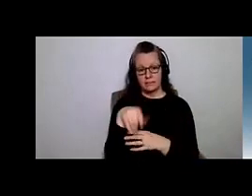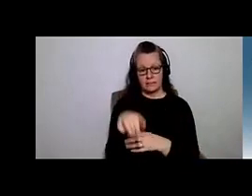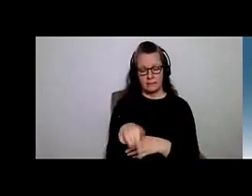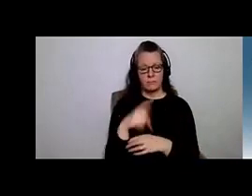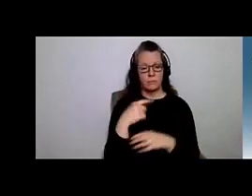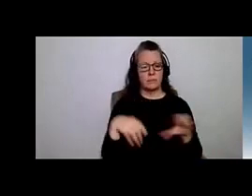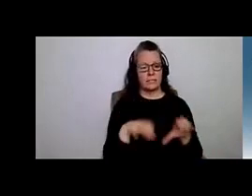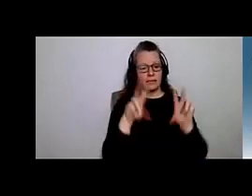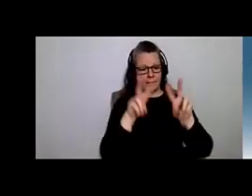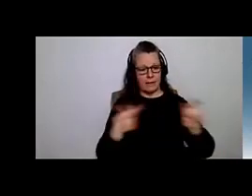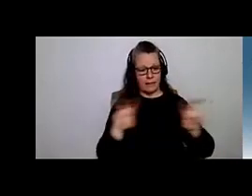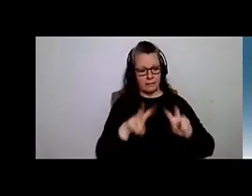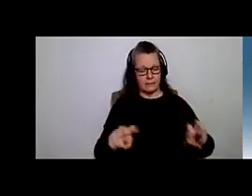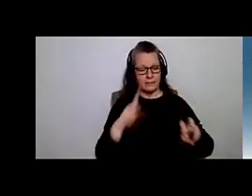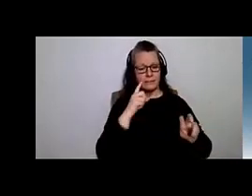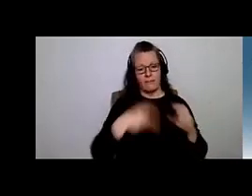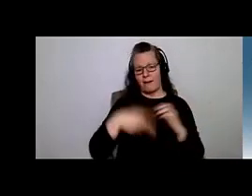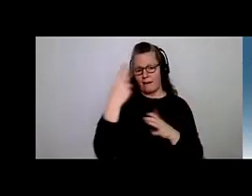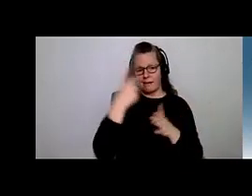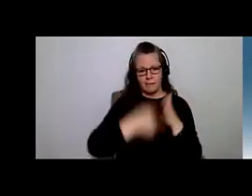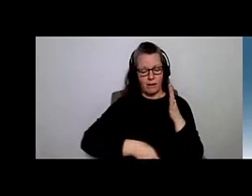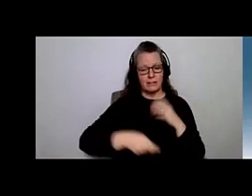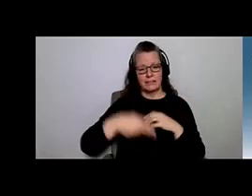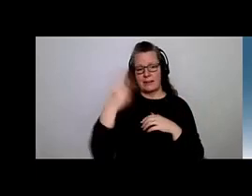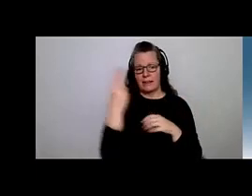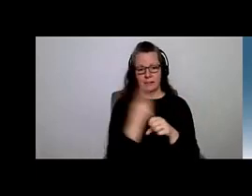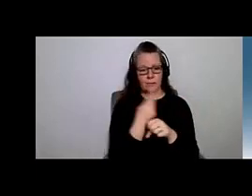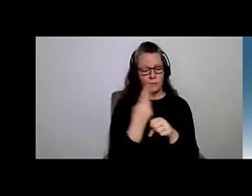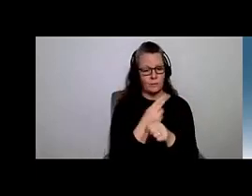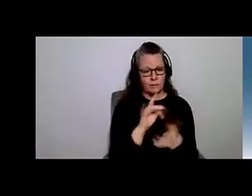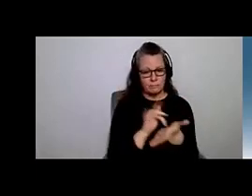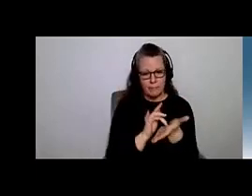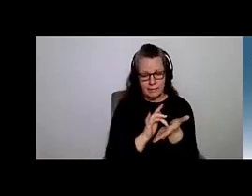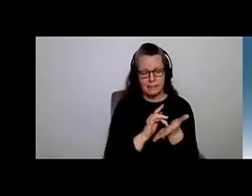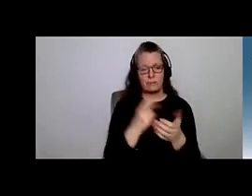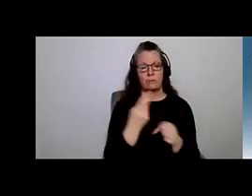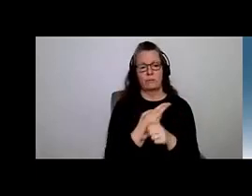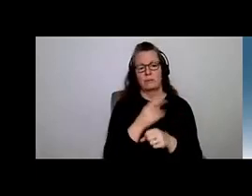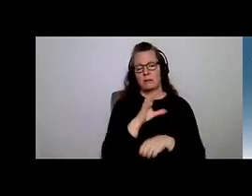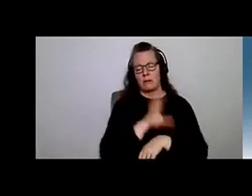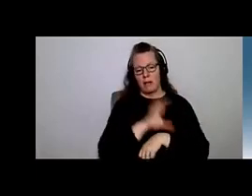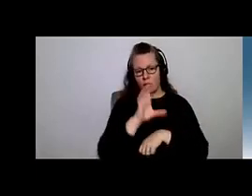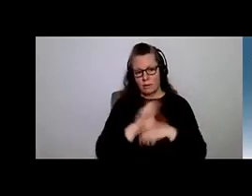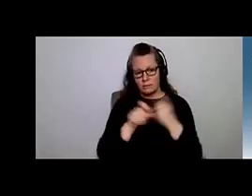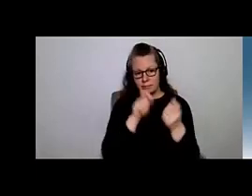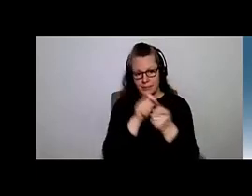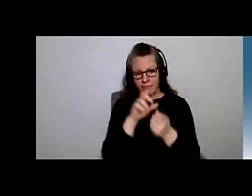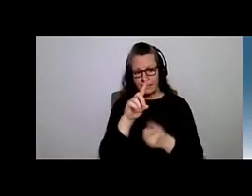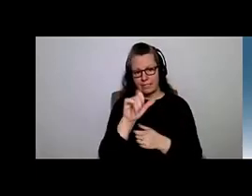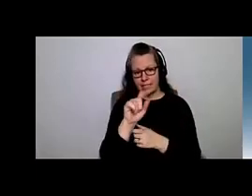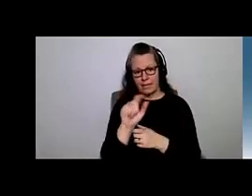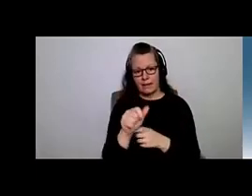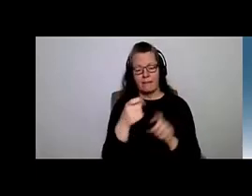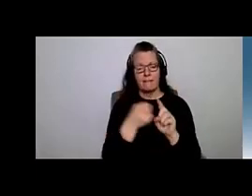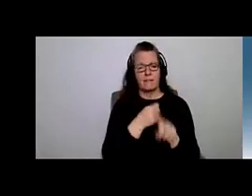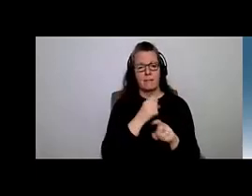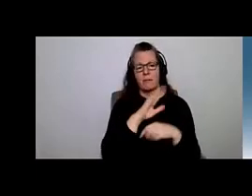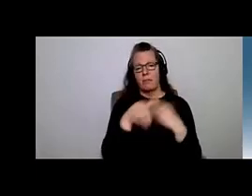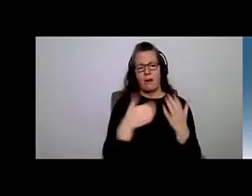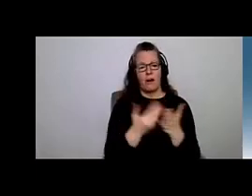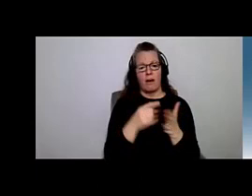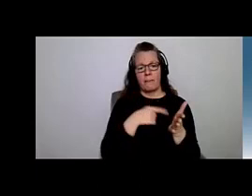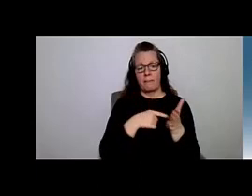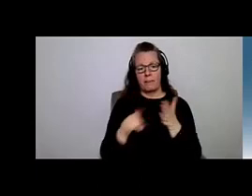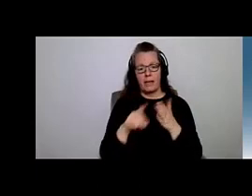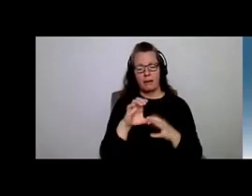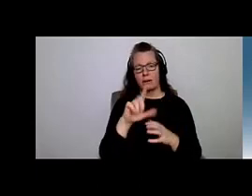analysis of high cost and highly utilized drugs using Colorado-specific data from the Colorado All-Payer